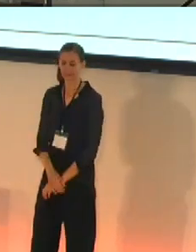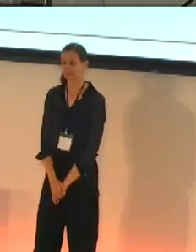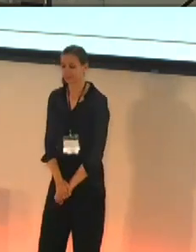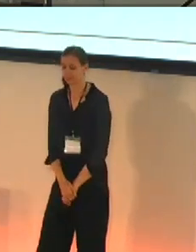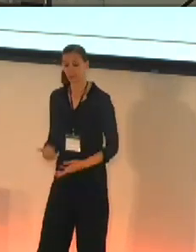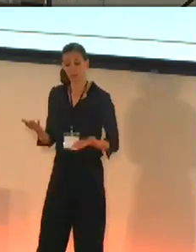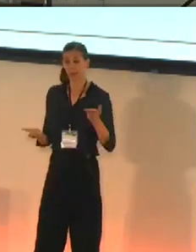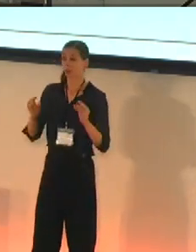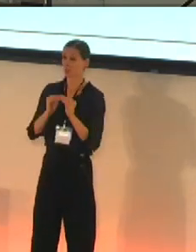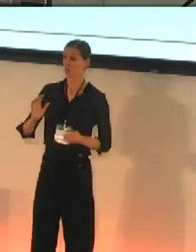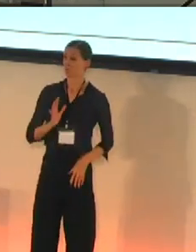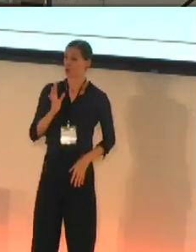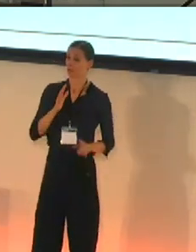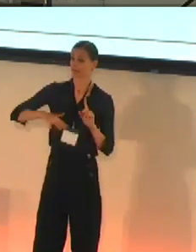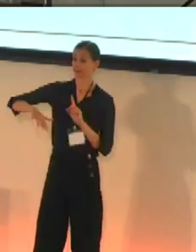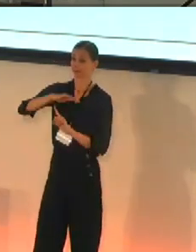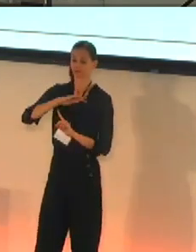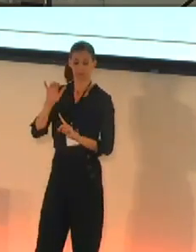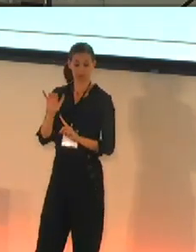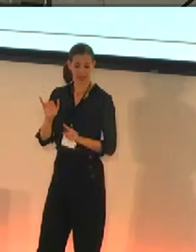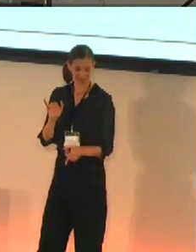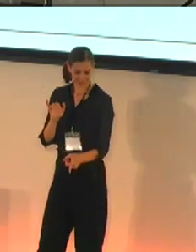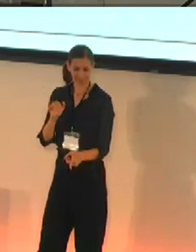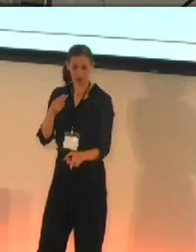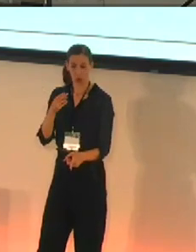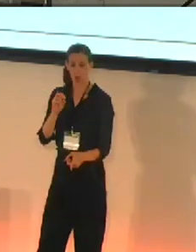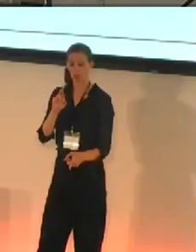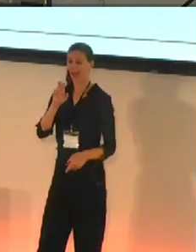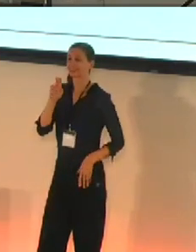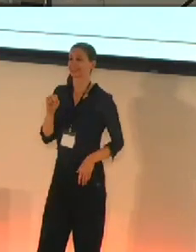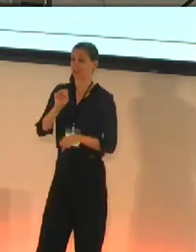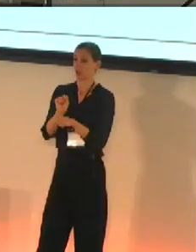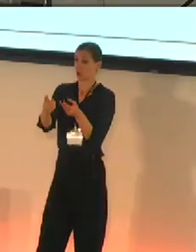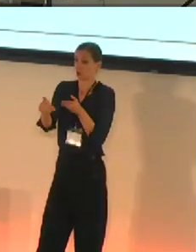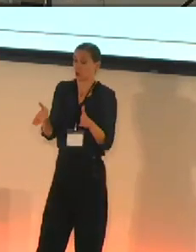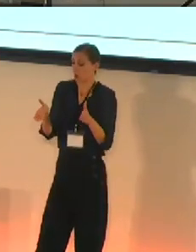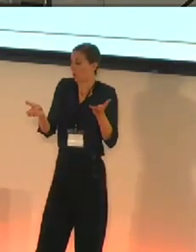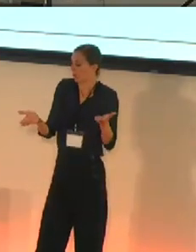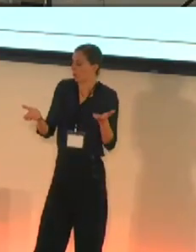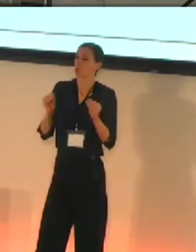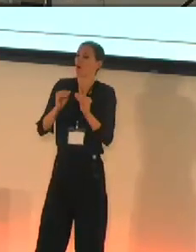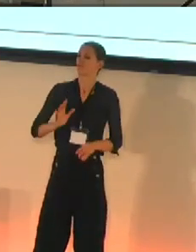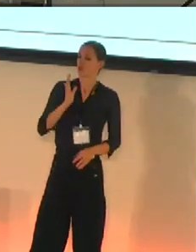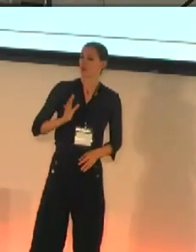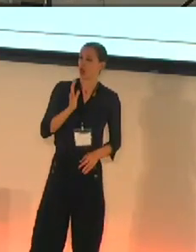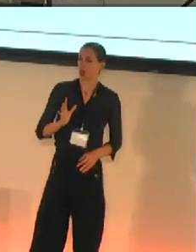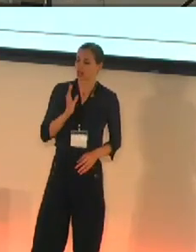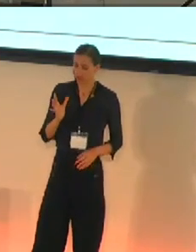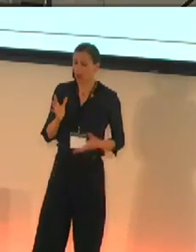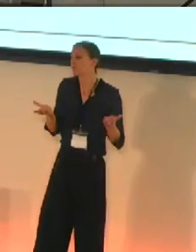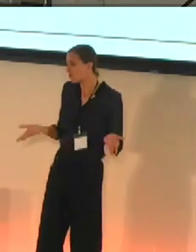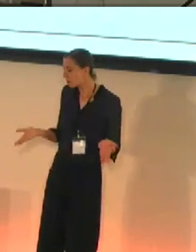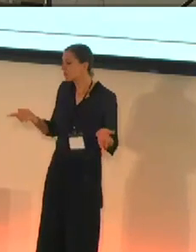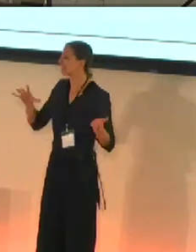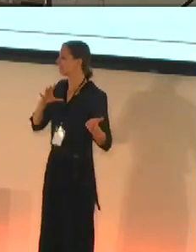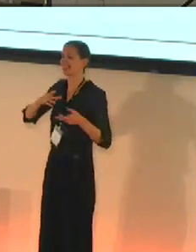situation, such as a virtual meeting in Horizon workrooms, some of our participants did like the idea of keeping a traditional human guide with